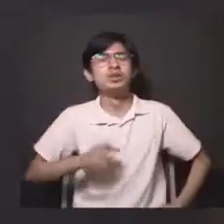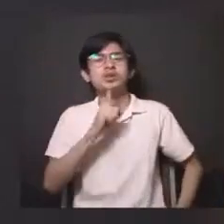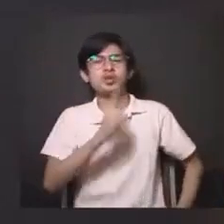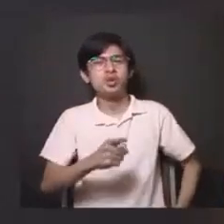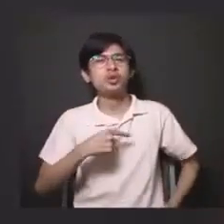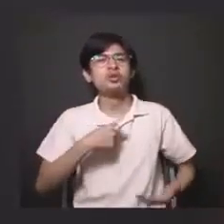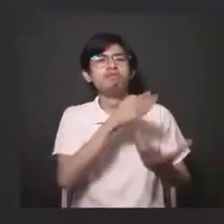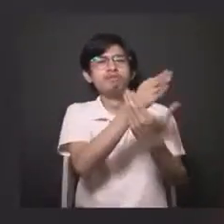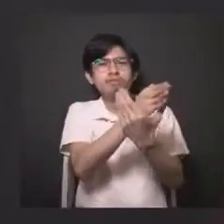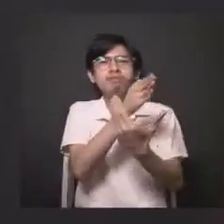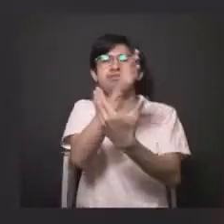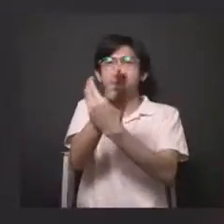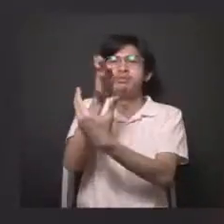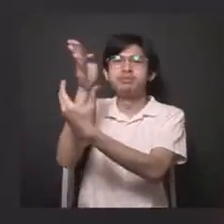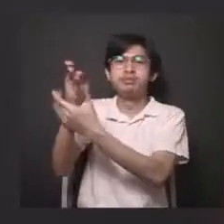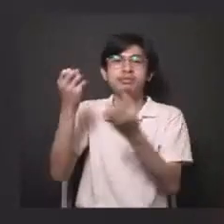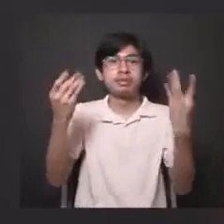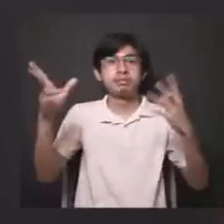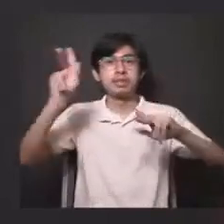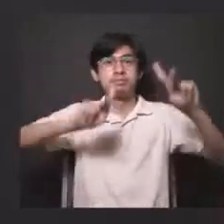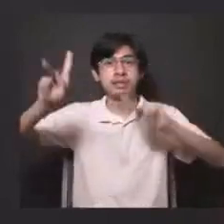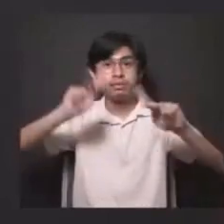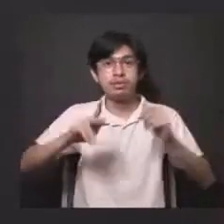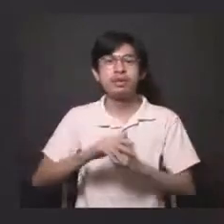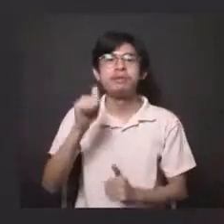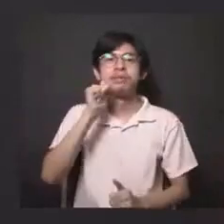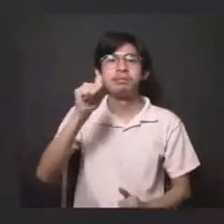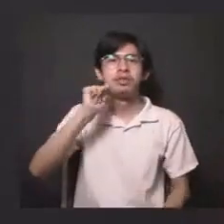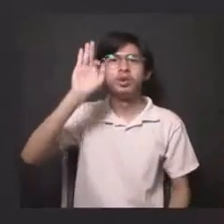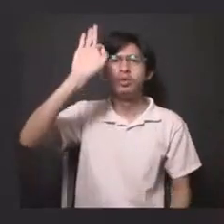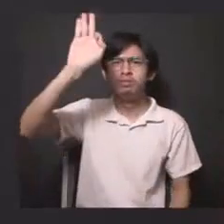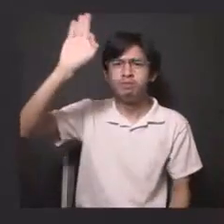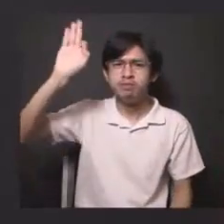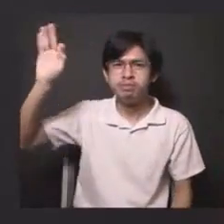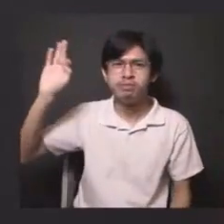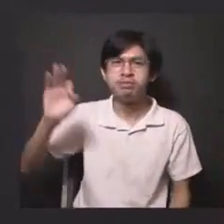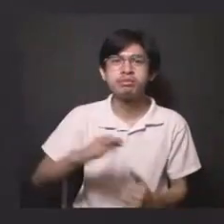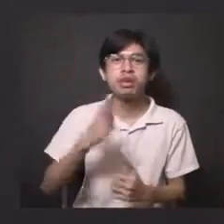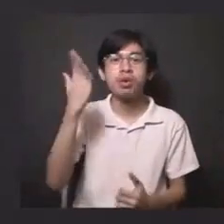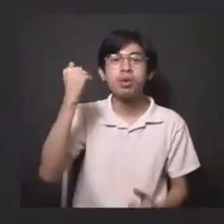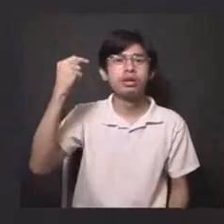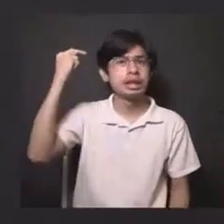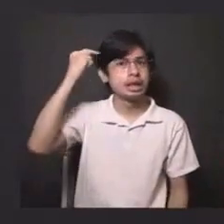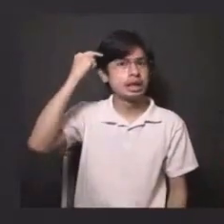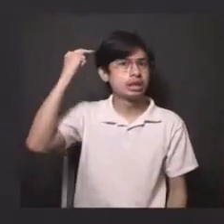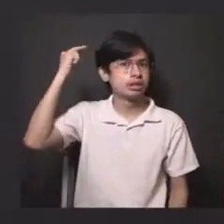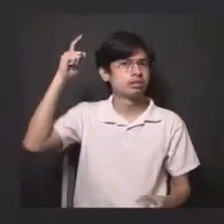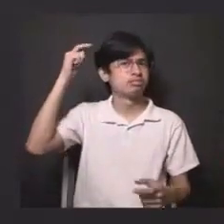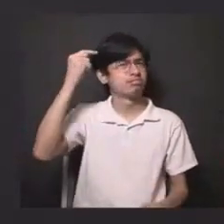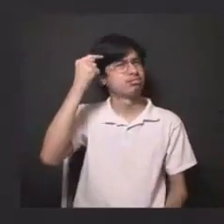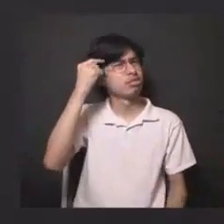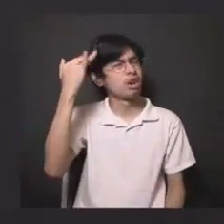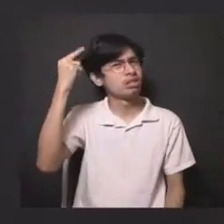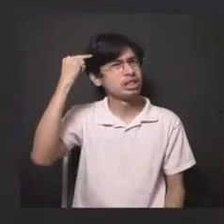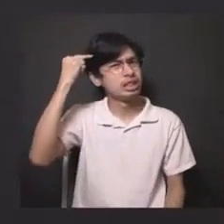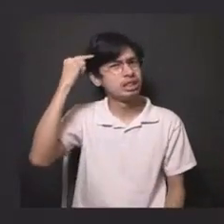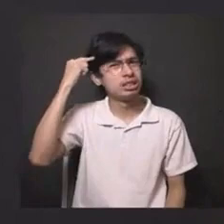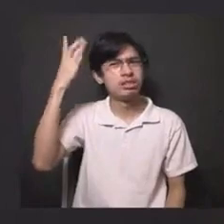crowds almost every day, the logic in hindsight is clear. I feel people's